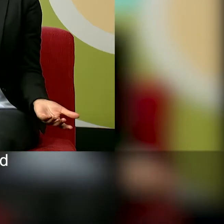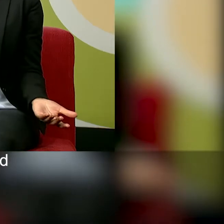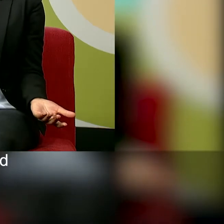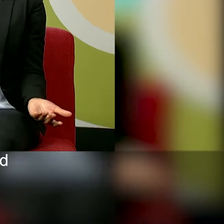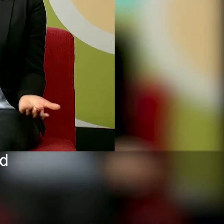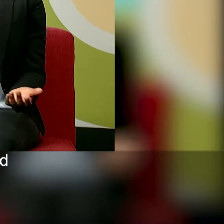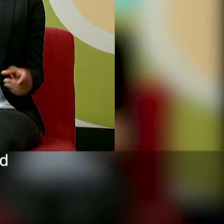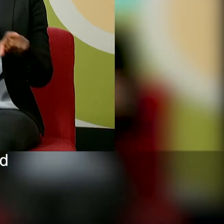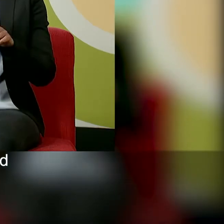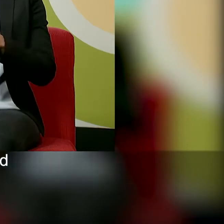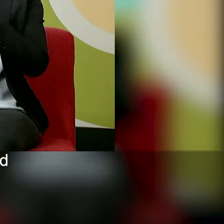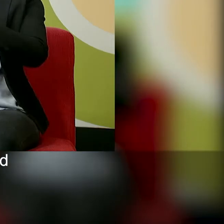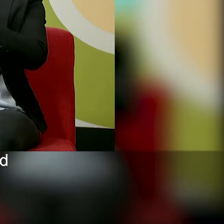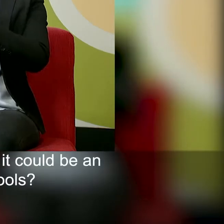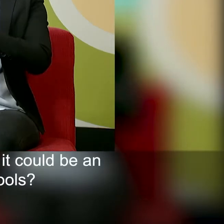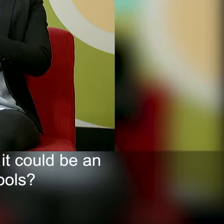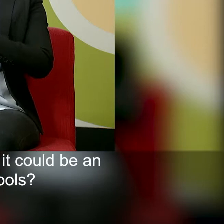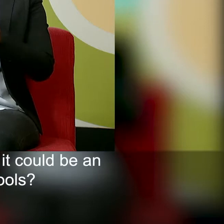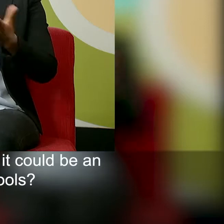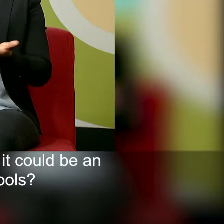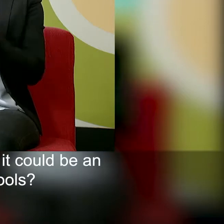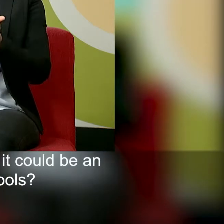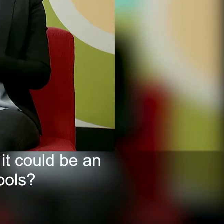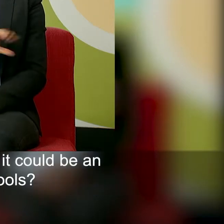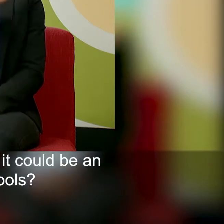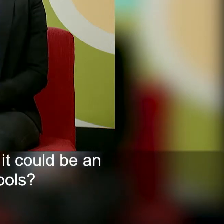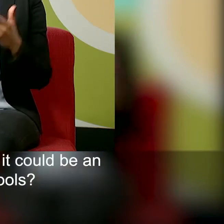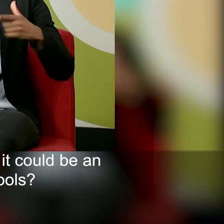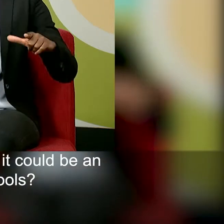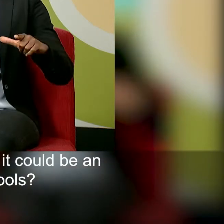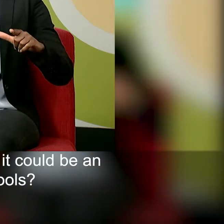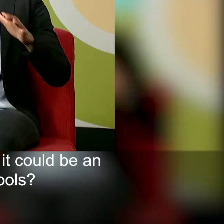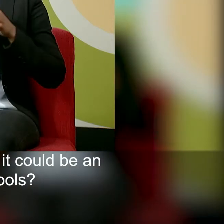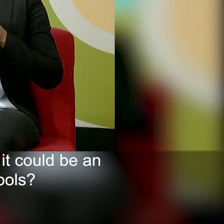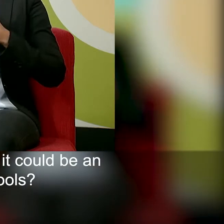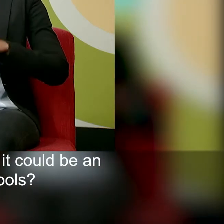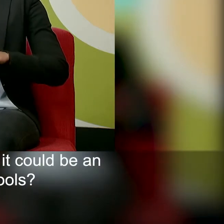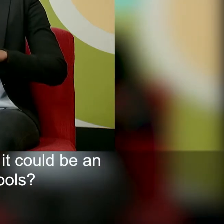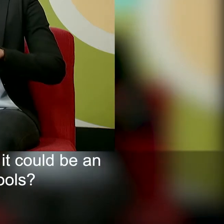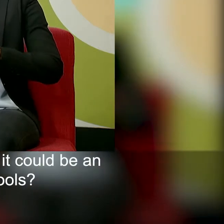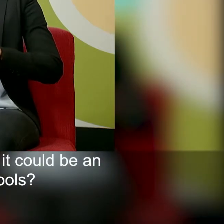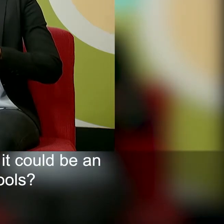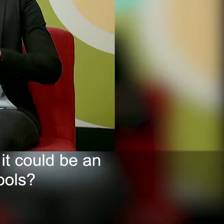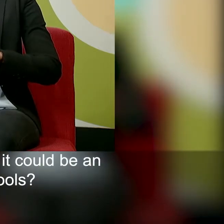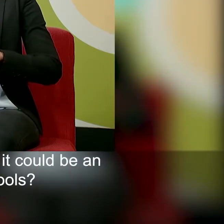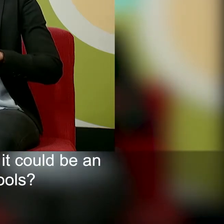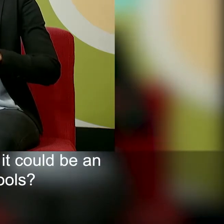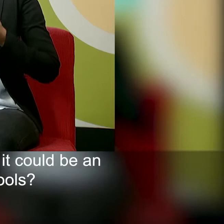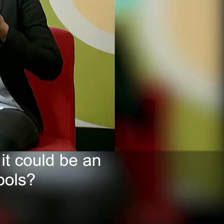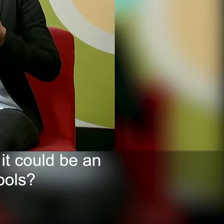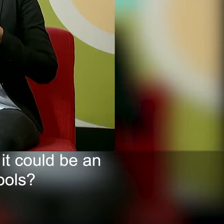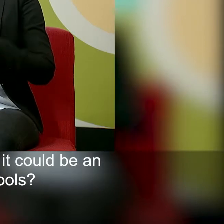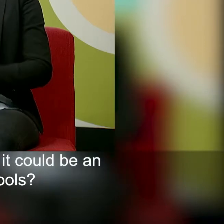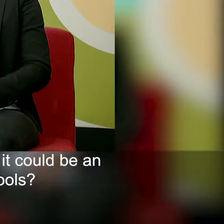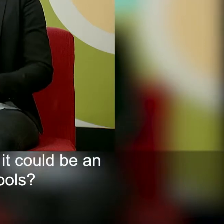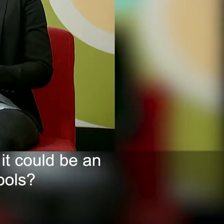it's a sign language, a home language. Yona ke ntho e o tshwarang jwang because it shows hore ke structures ke opportunity ya hore